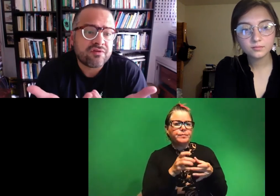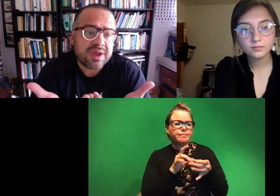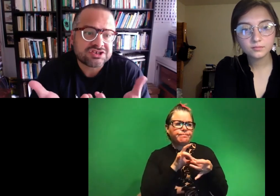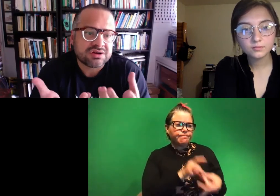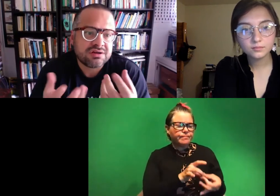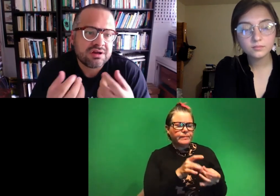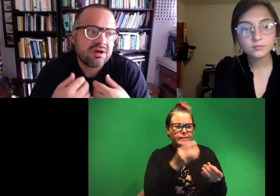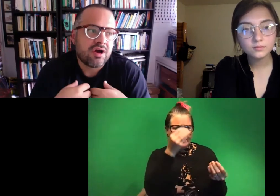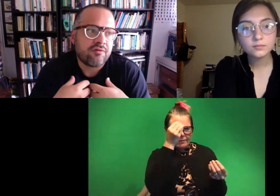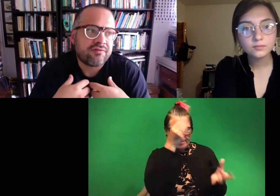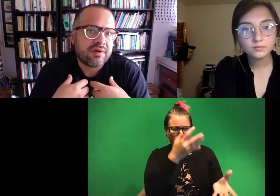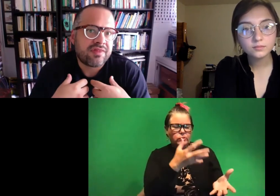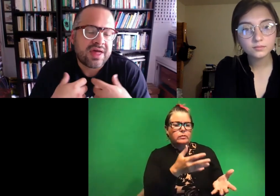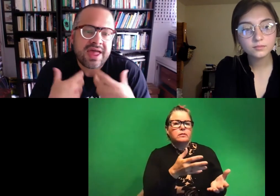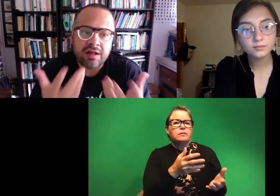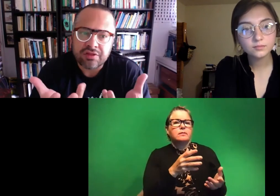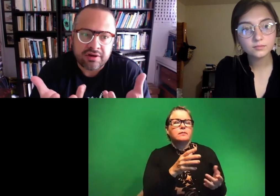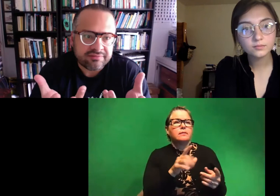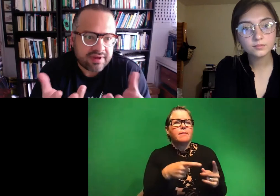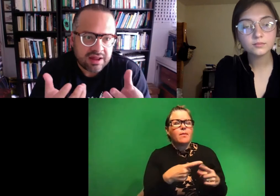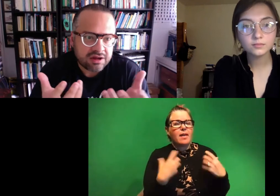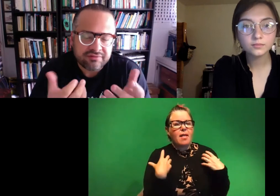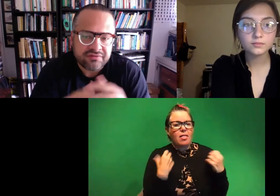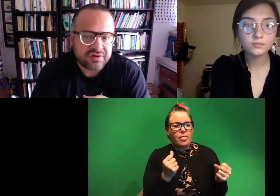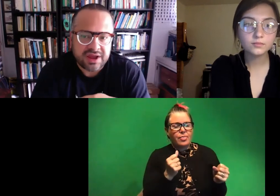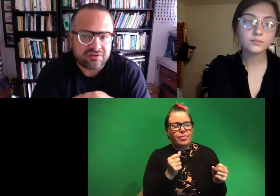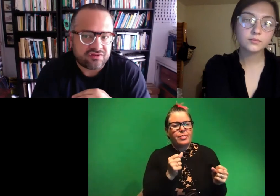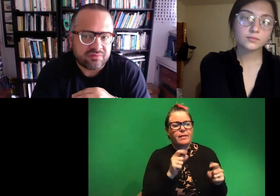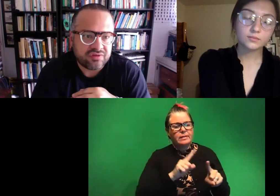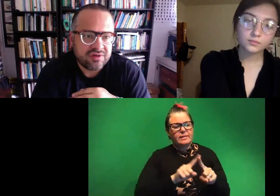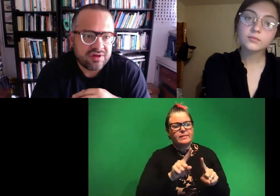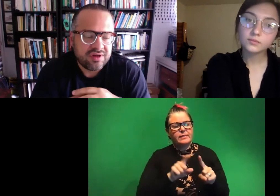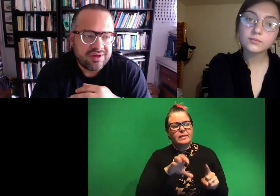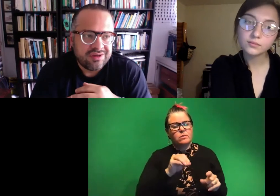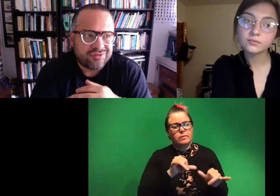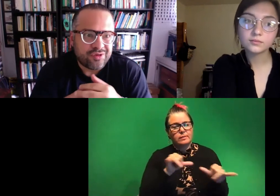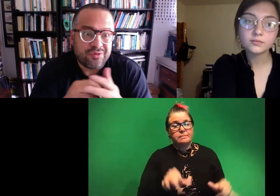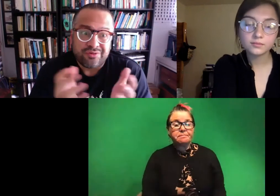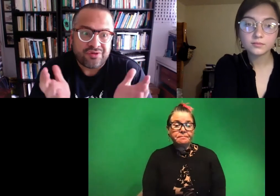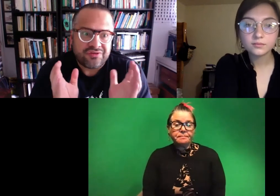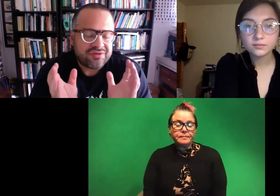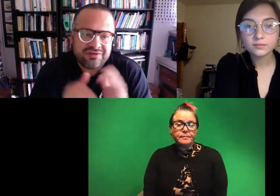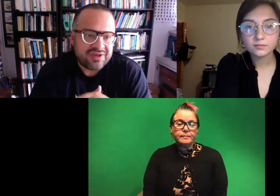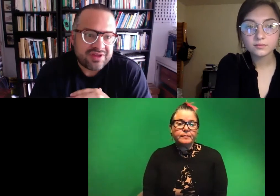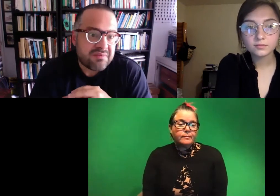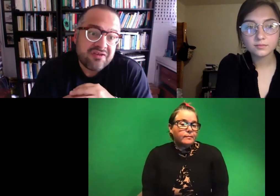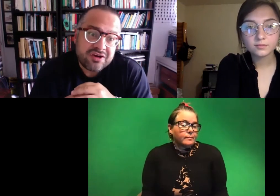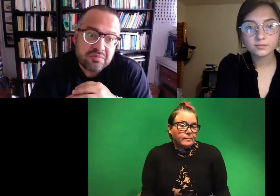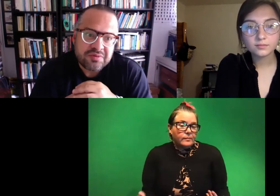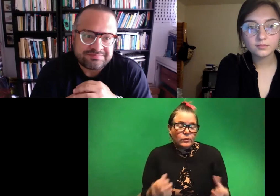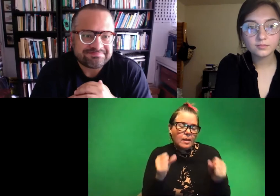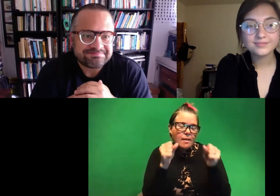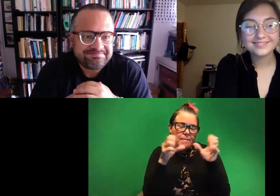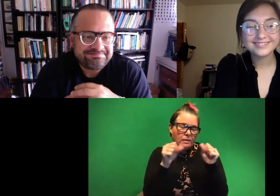us information of the health of a lot of different ecosystems. So this is an amazing